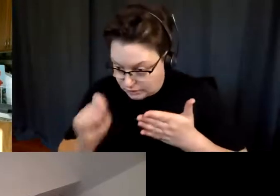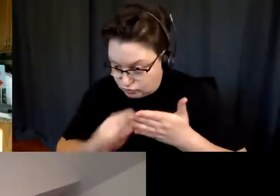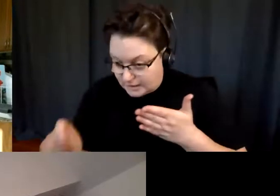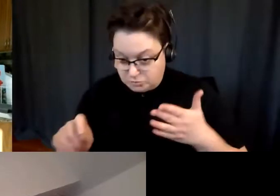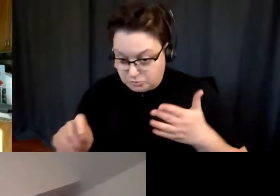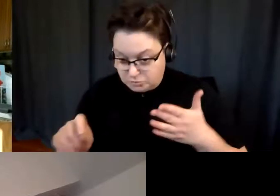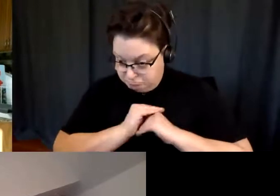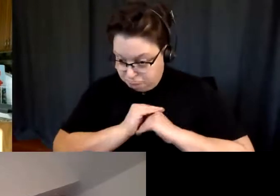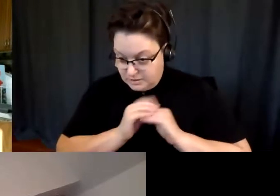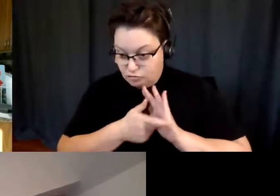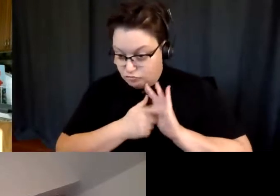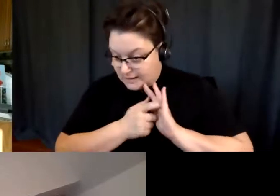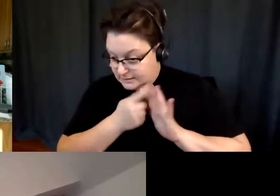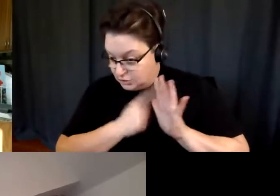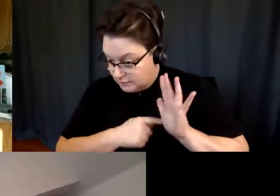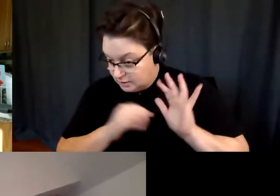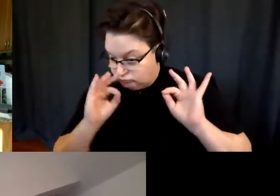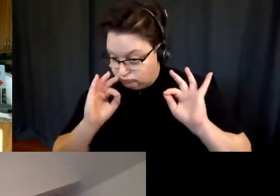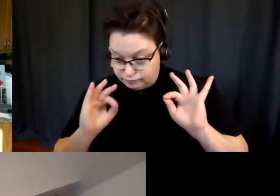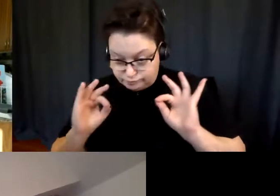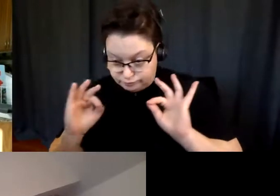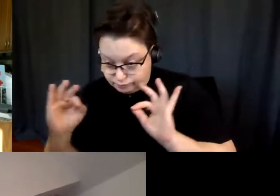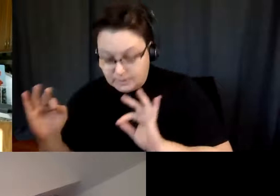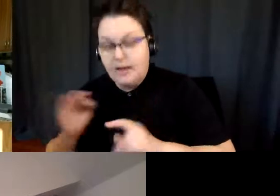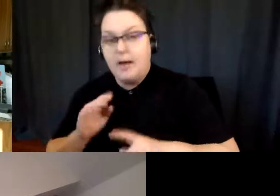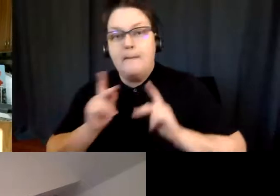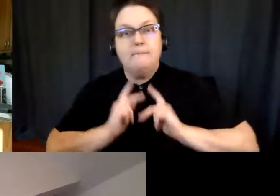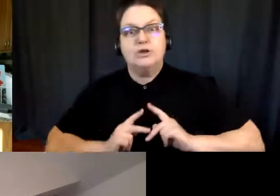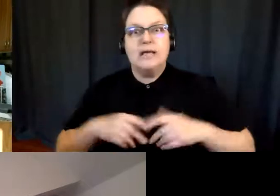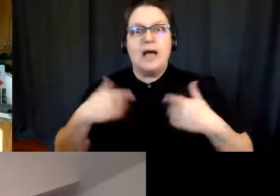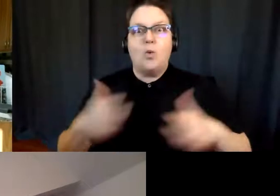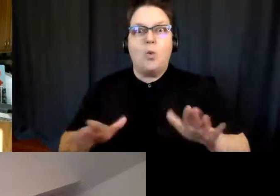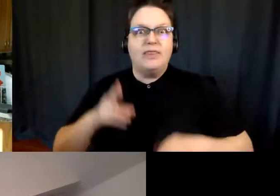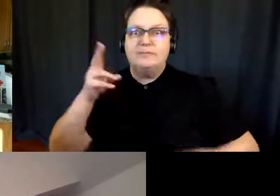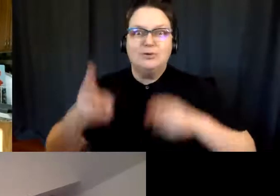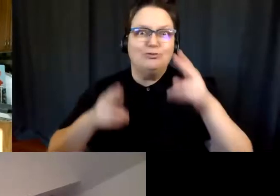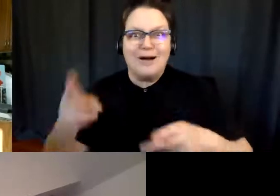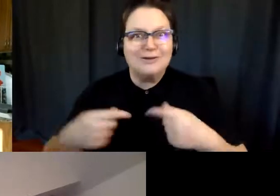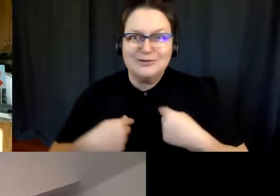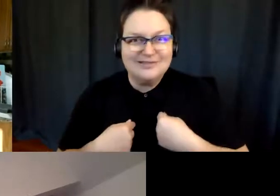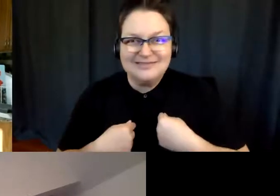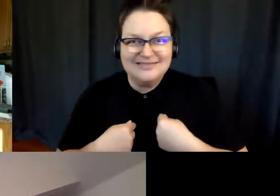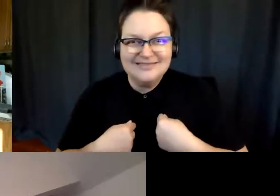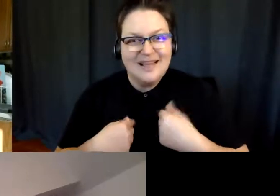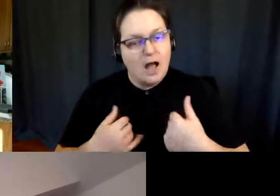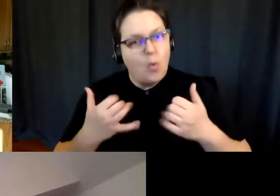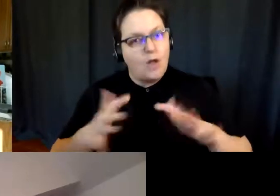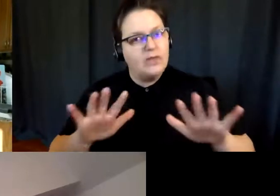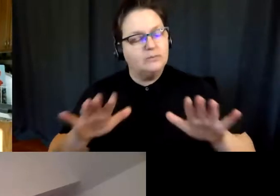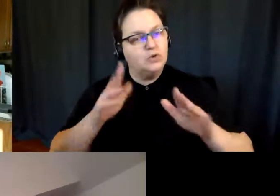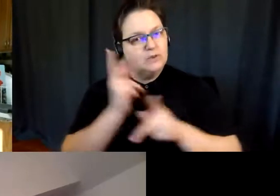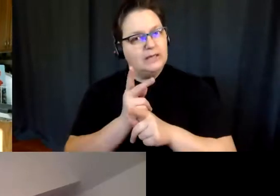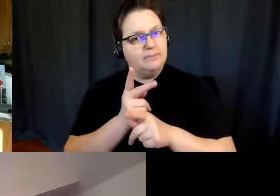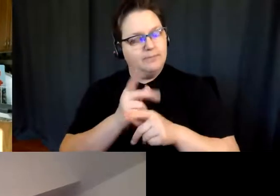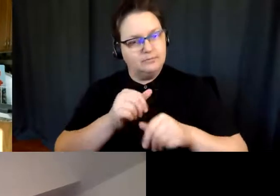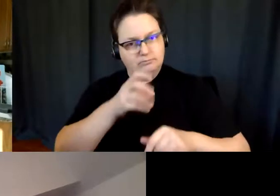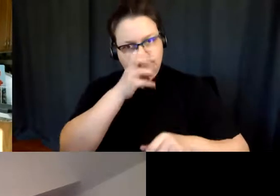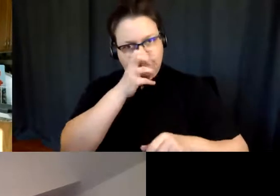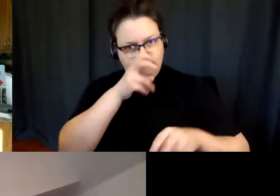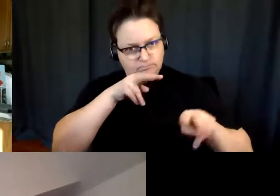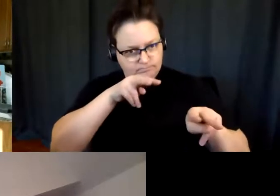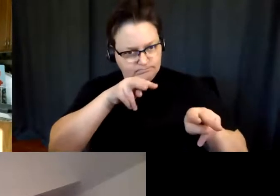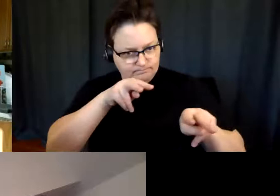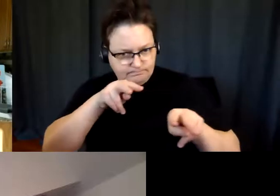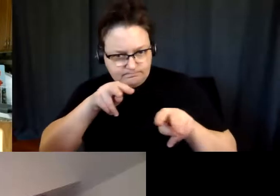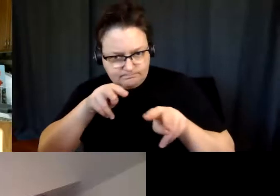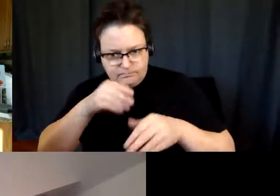criteria. And personally, I wouldn't want them to rush that part. That seems really important to me. But